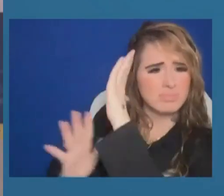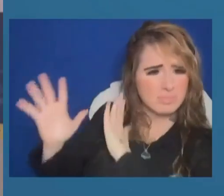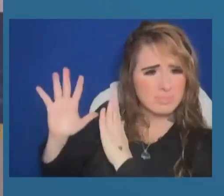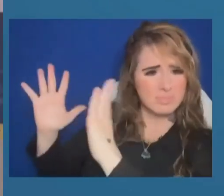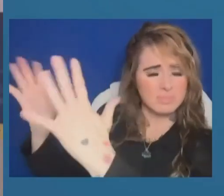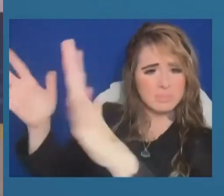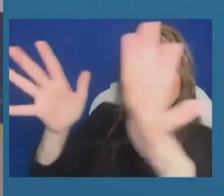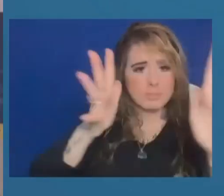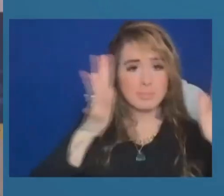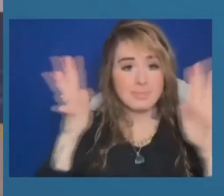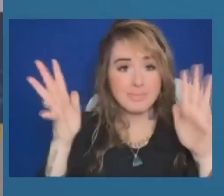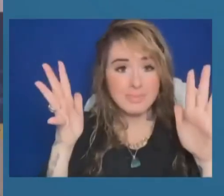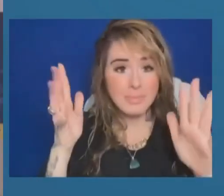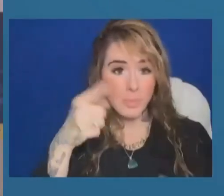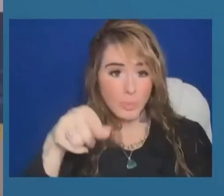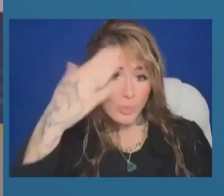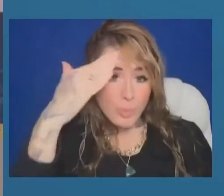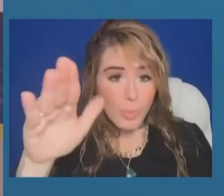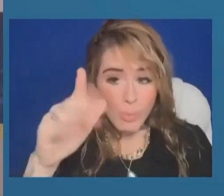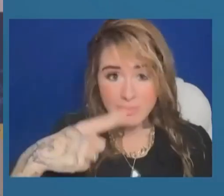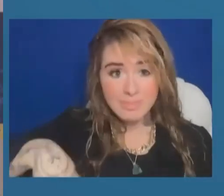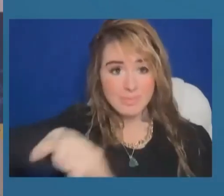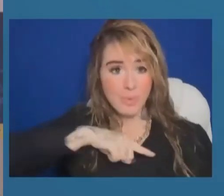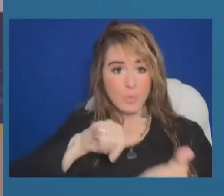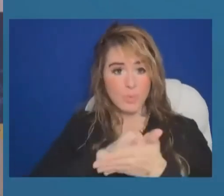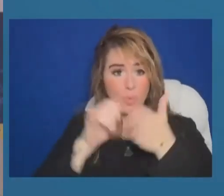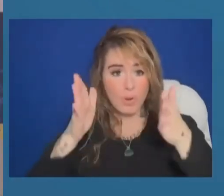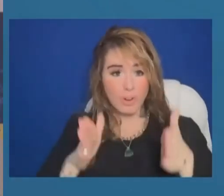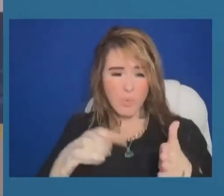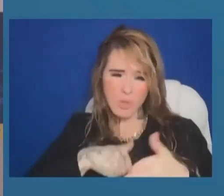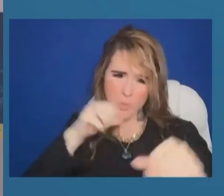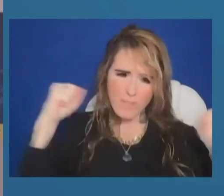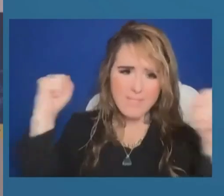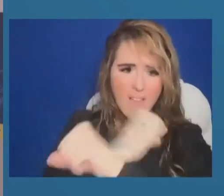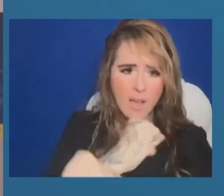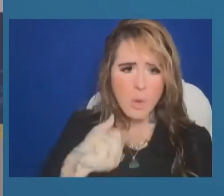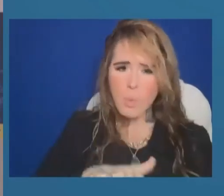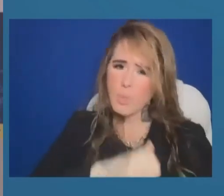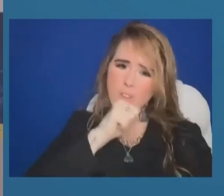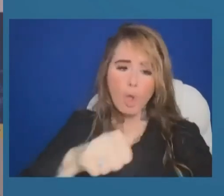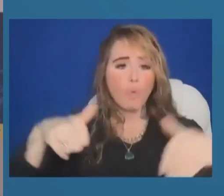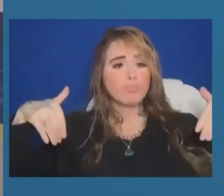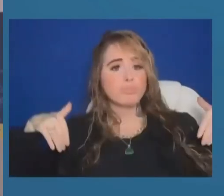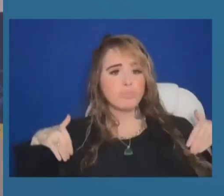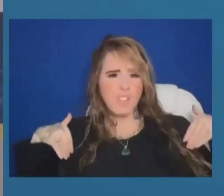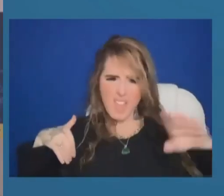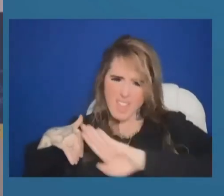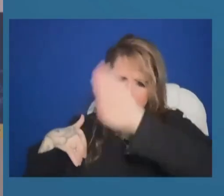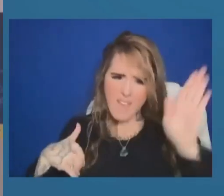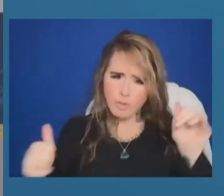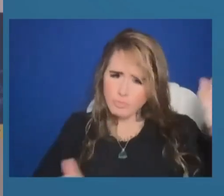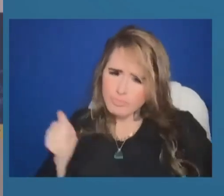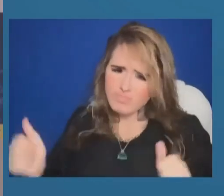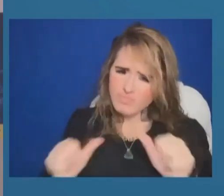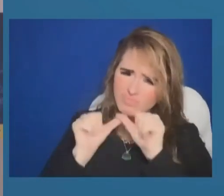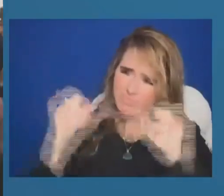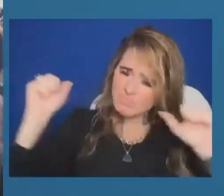in case you don't know, New Yorkers, when we're in a fight, we do not back down, not now, not ever.